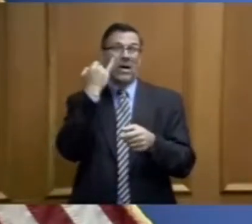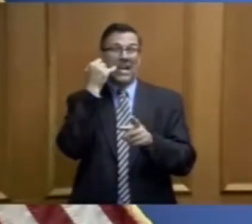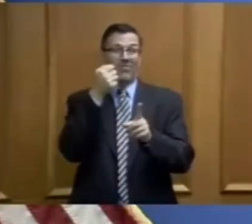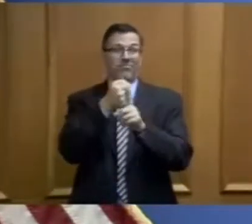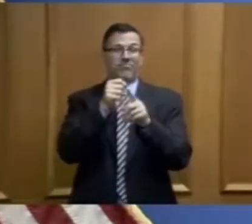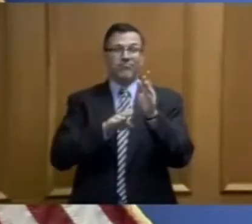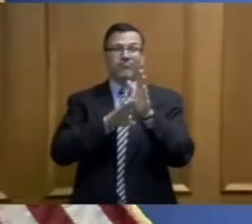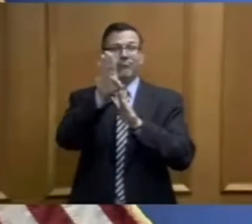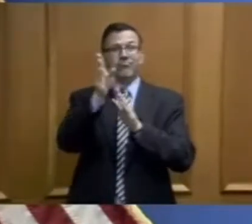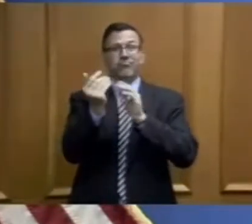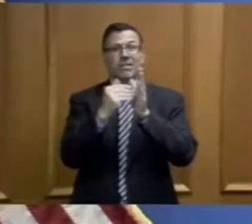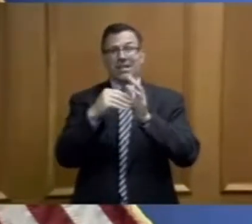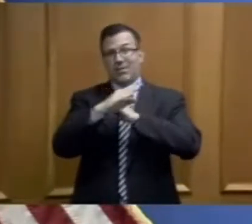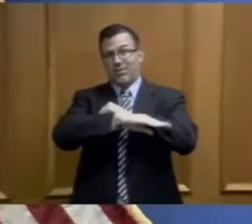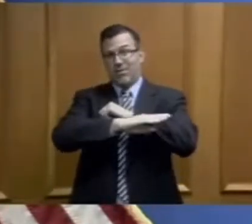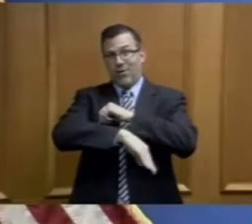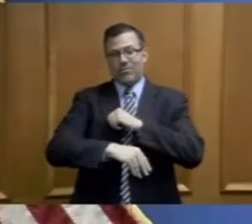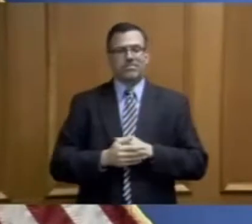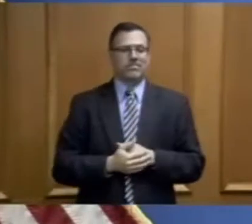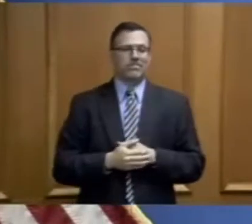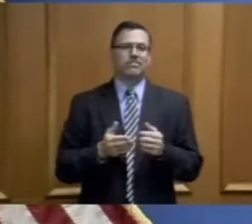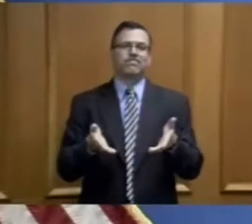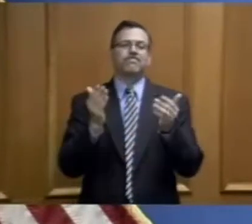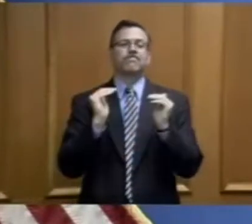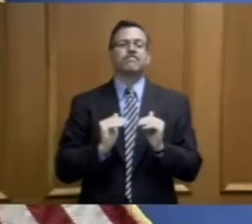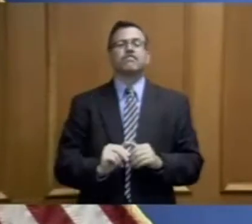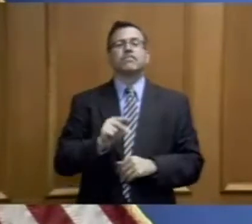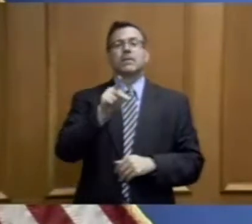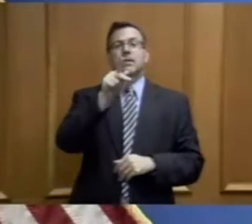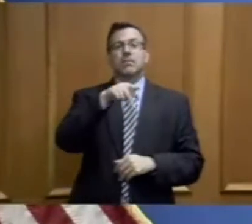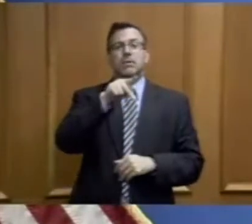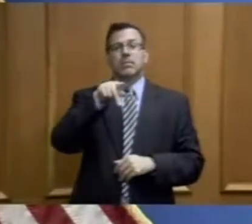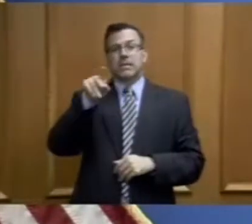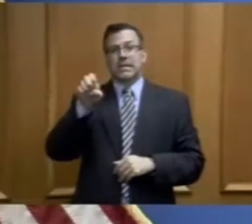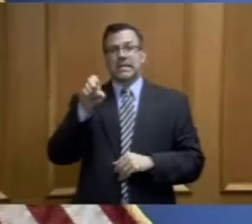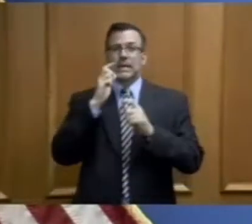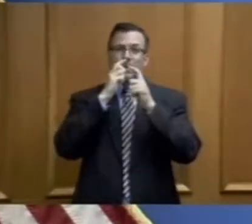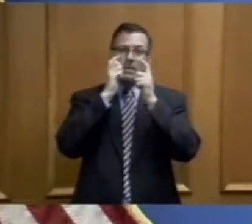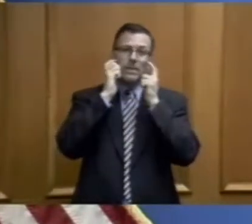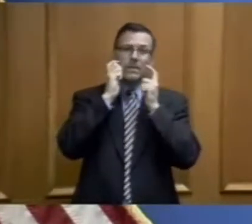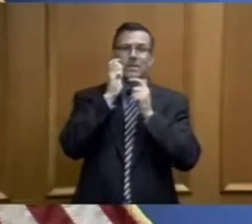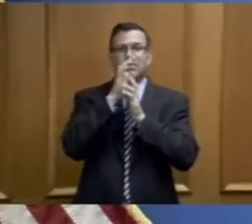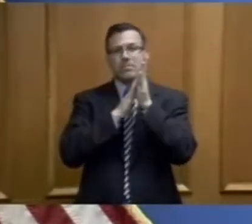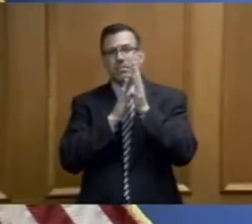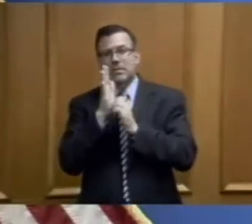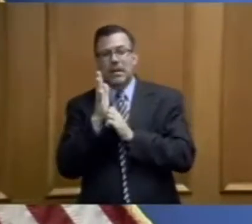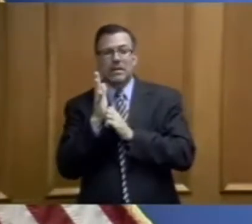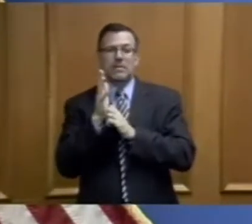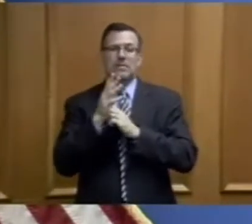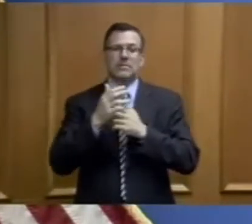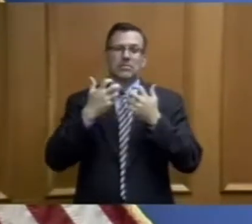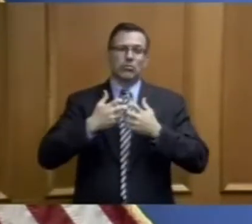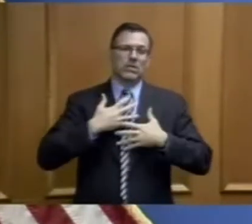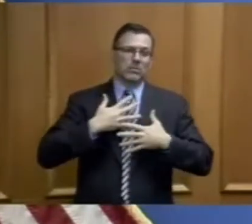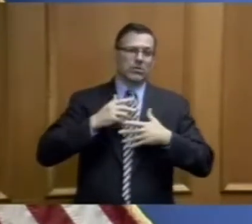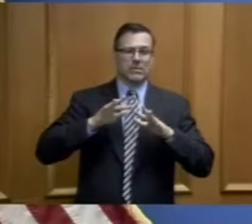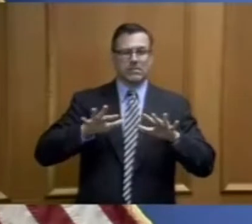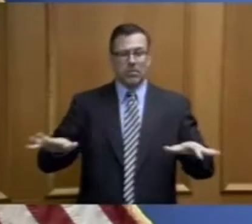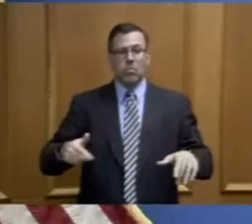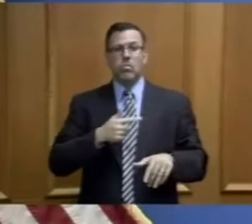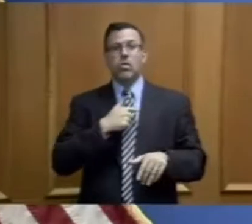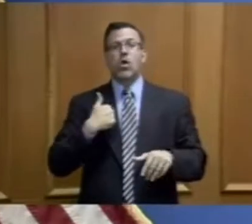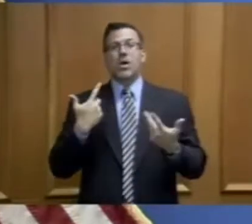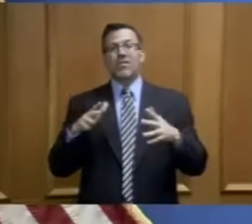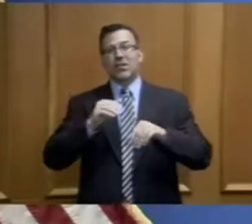Personal protective equipment is a very important part of the response that we've had. We have shipped 1.4 million pieces